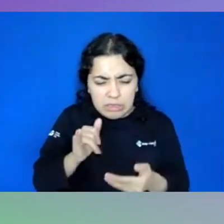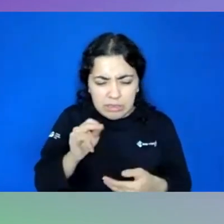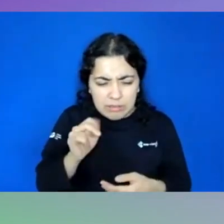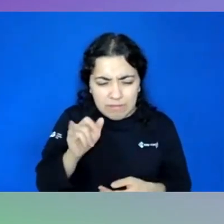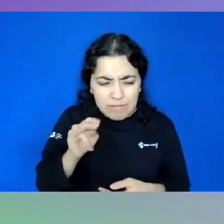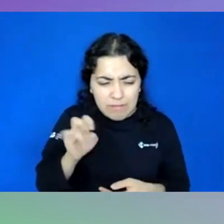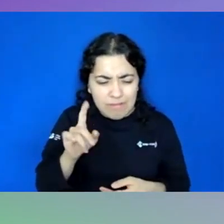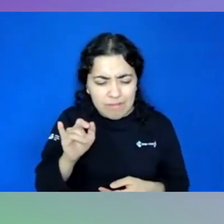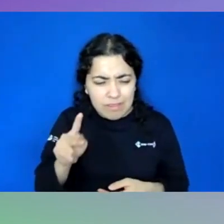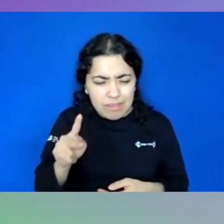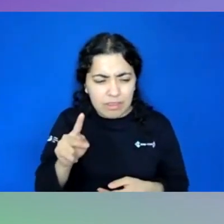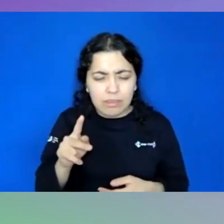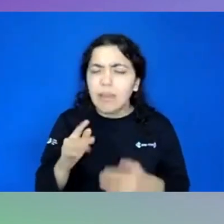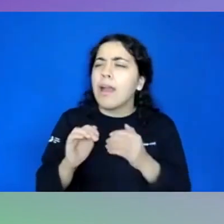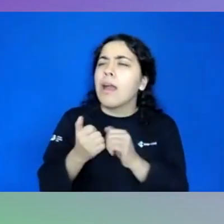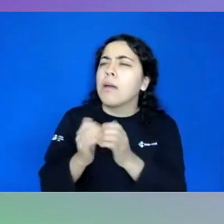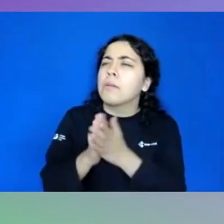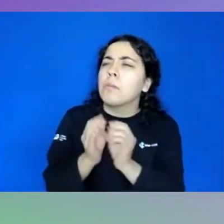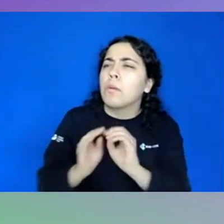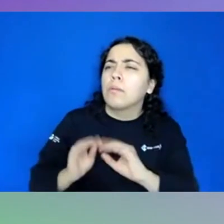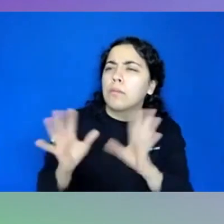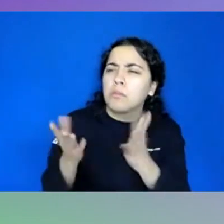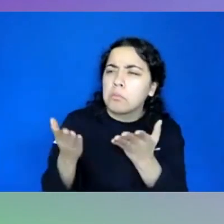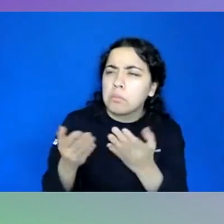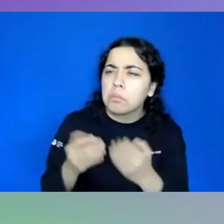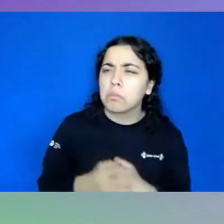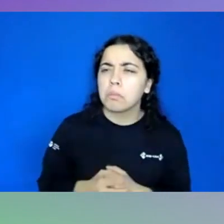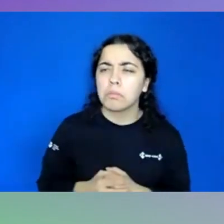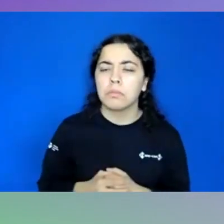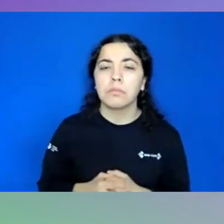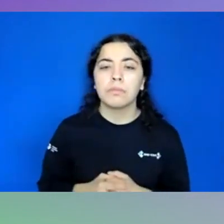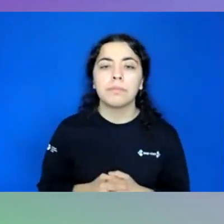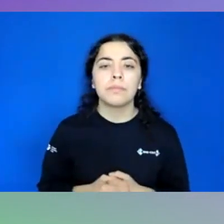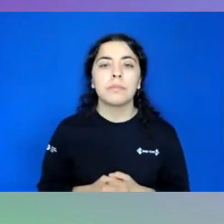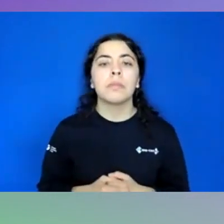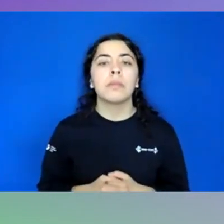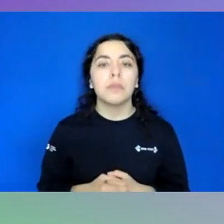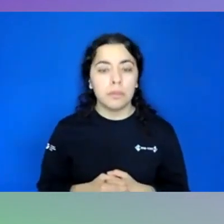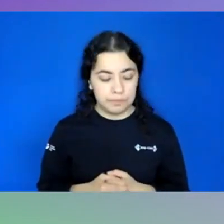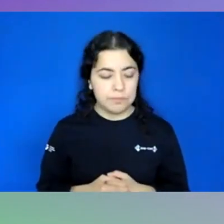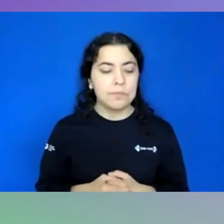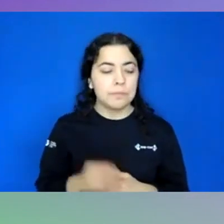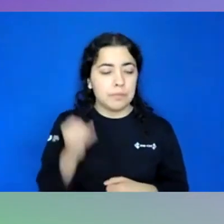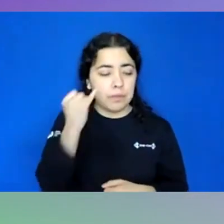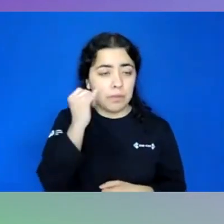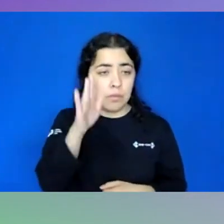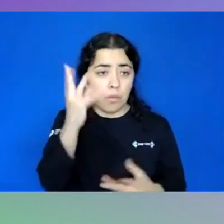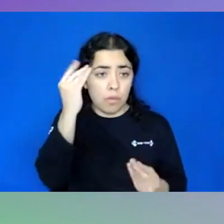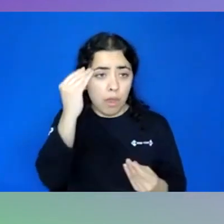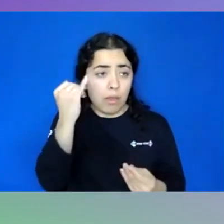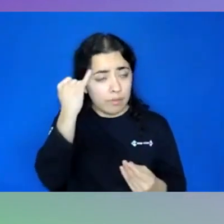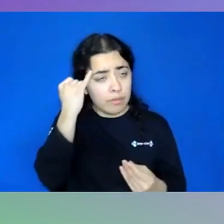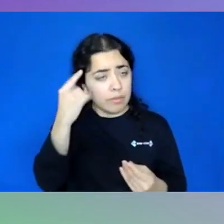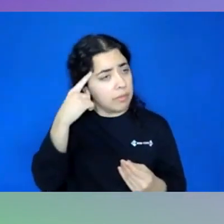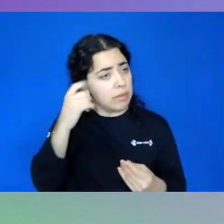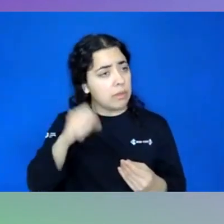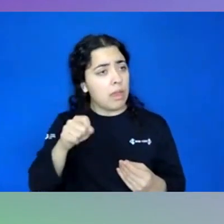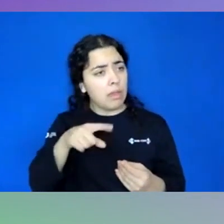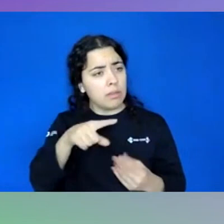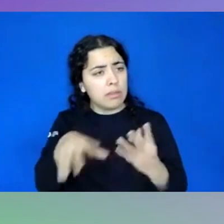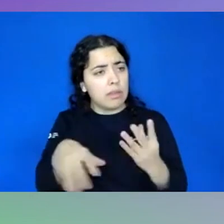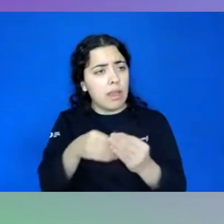Yeah, sure. If you think it adds value, you can have